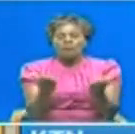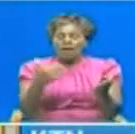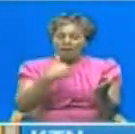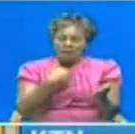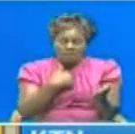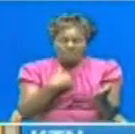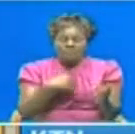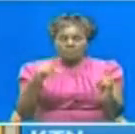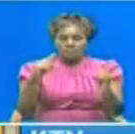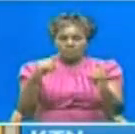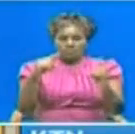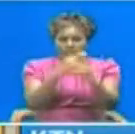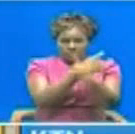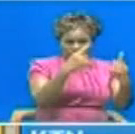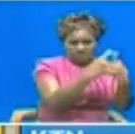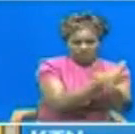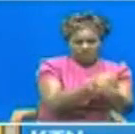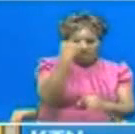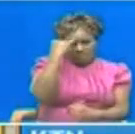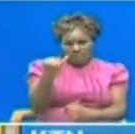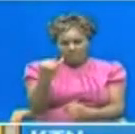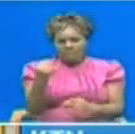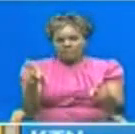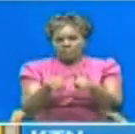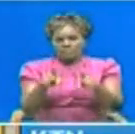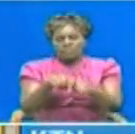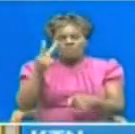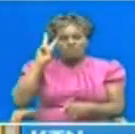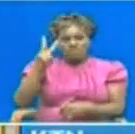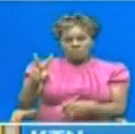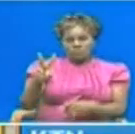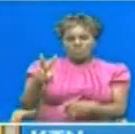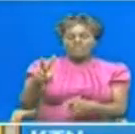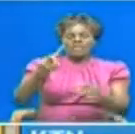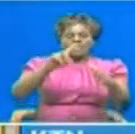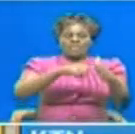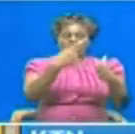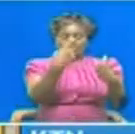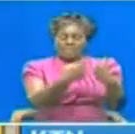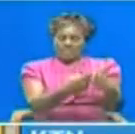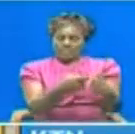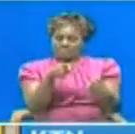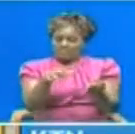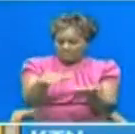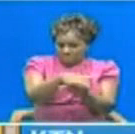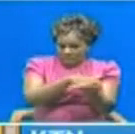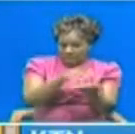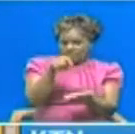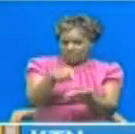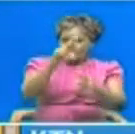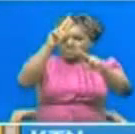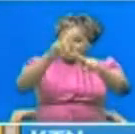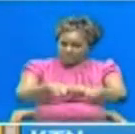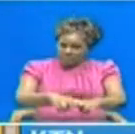where there have been differences in terms of perspective, and then on that basis, you sit